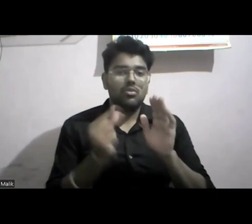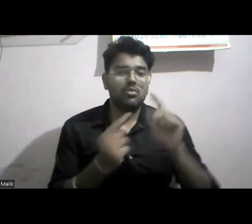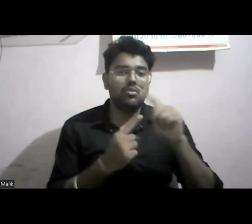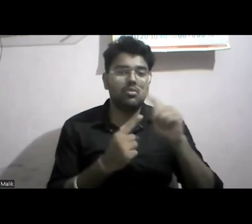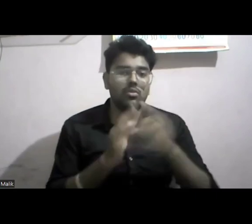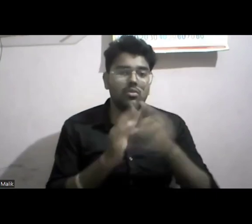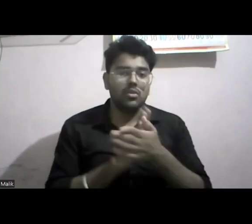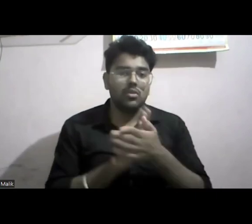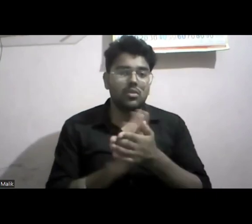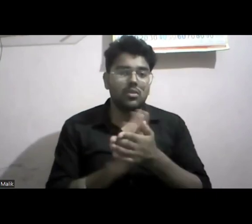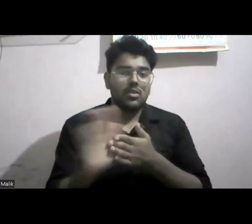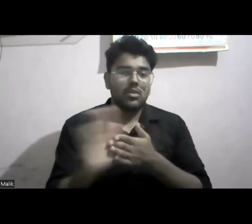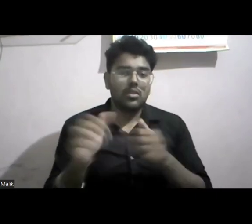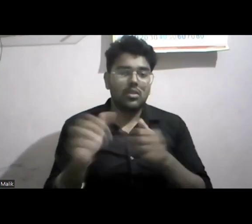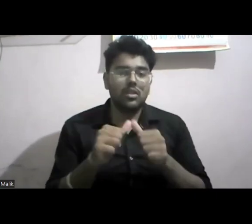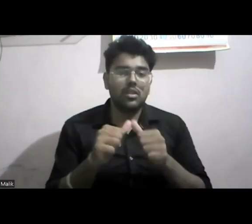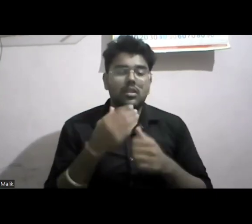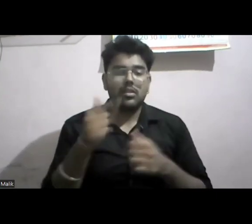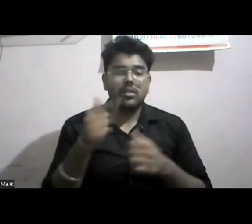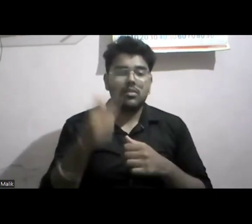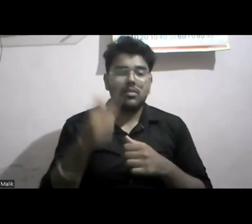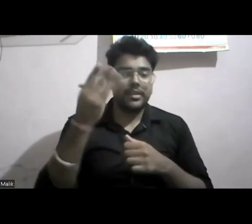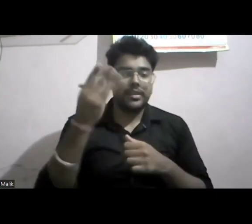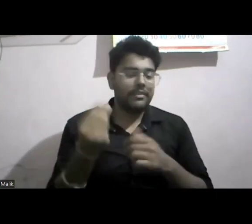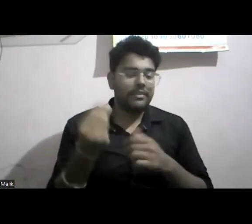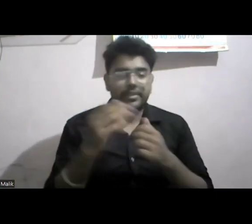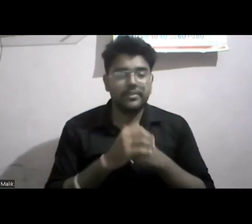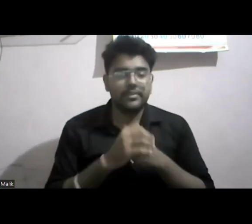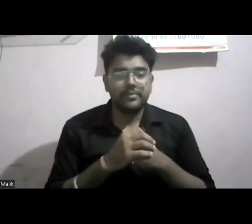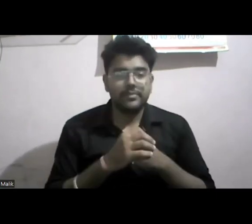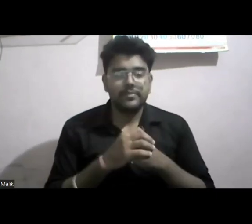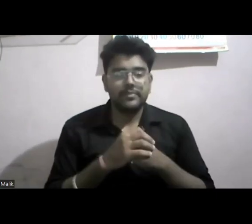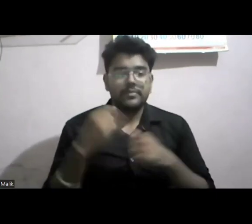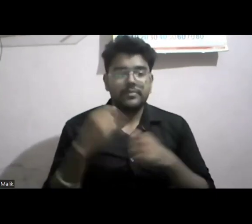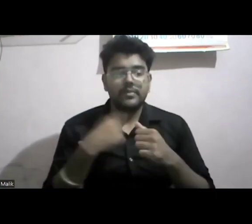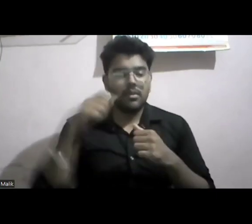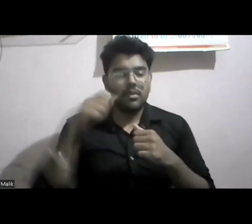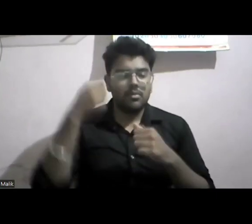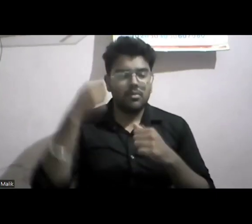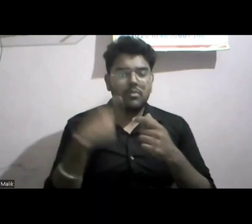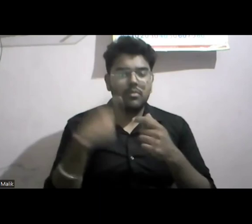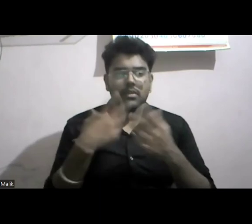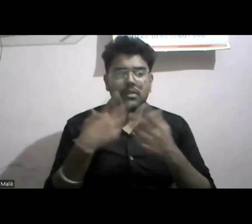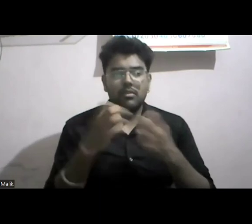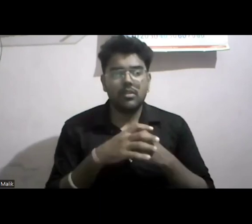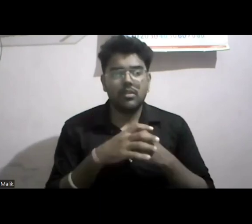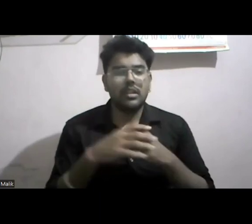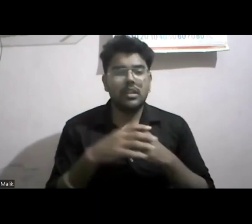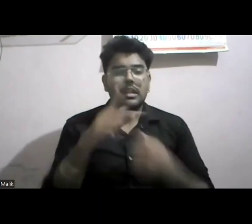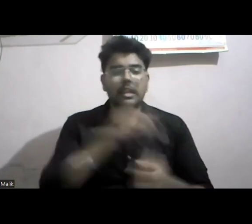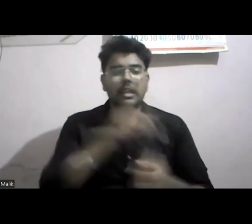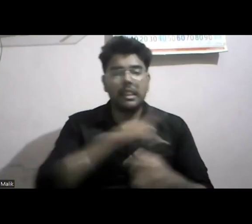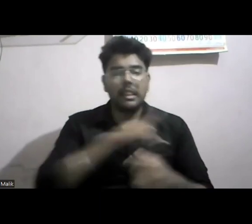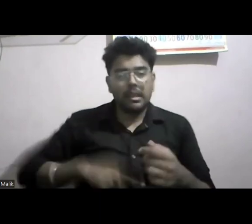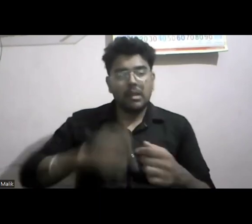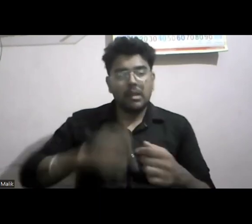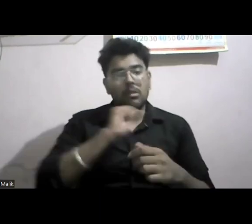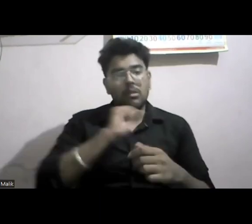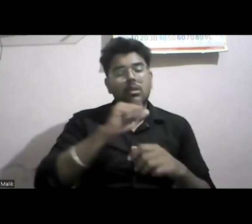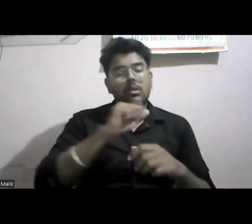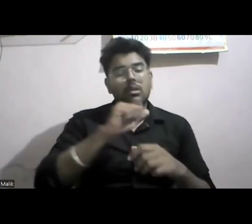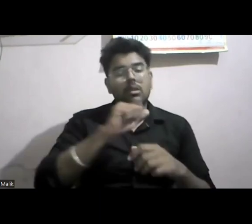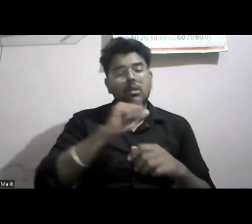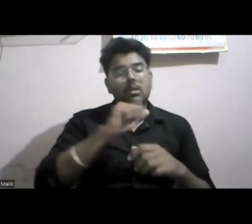evening, Mansi. So there's one movie that I wanted to talk about, which is a Kannada movie called Rangi Taranga.